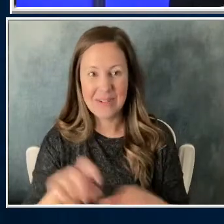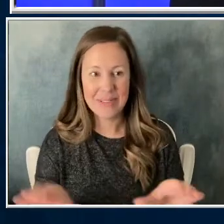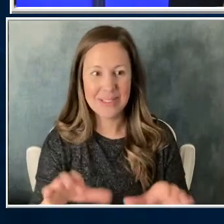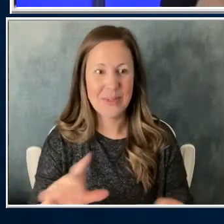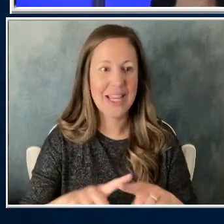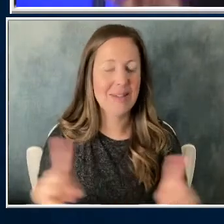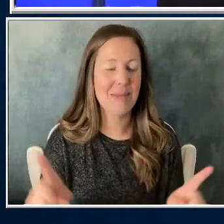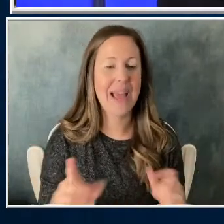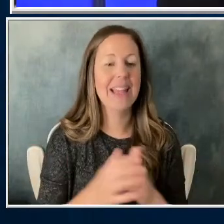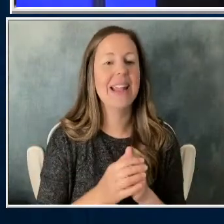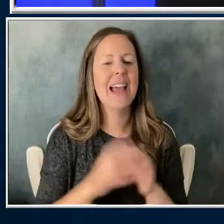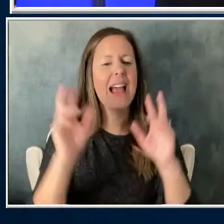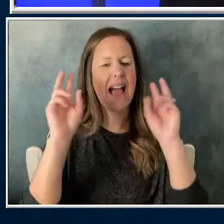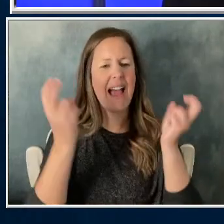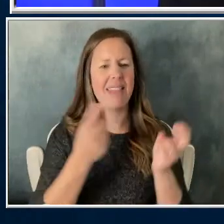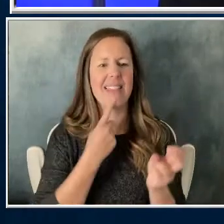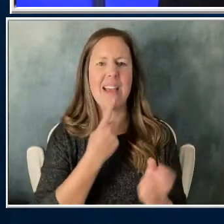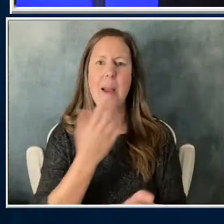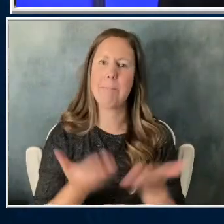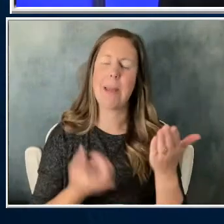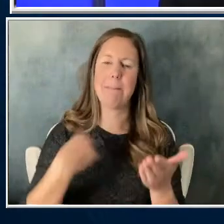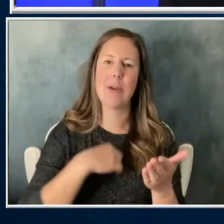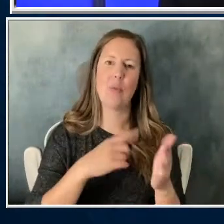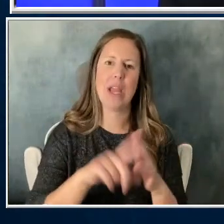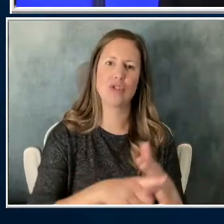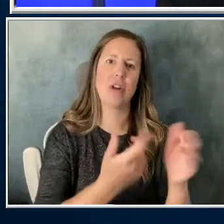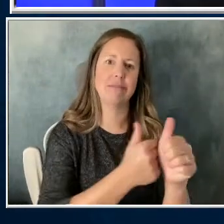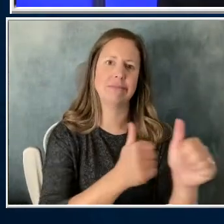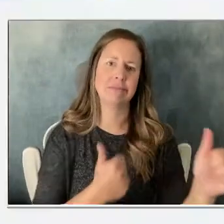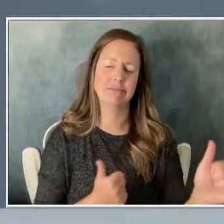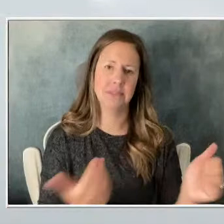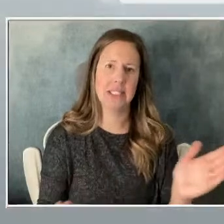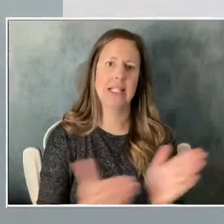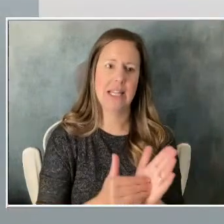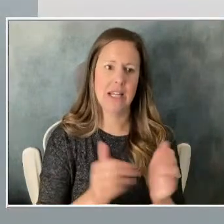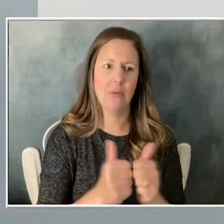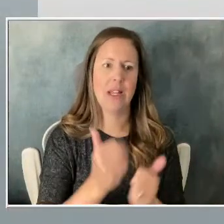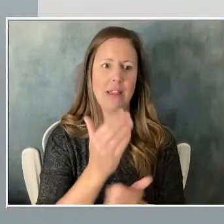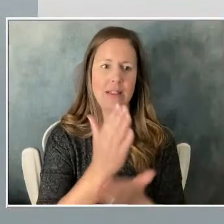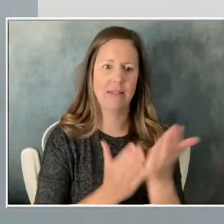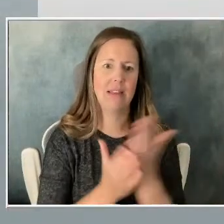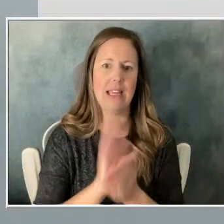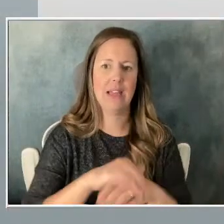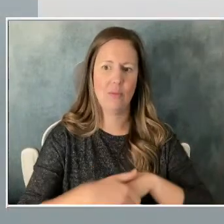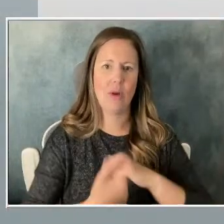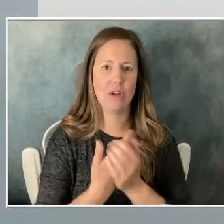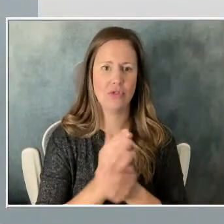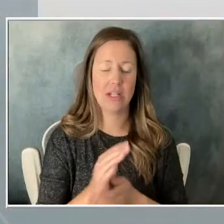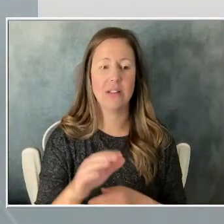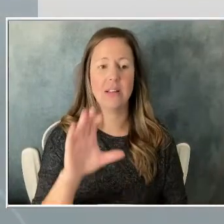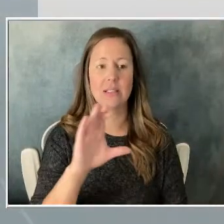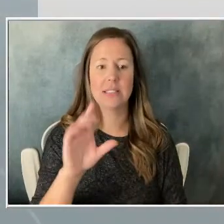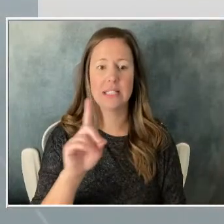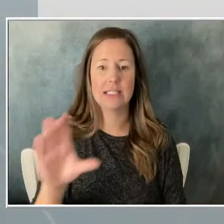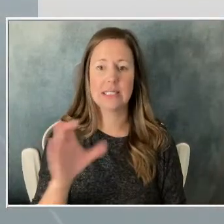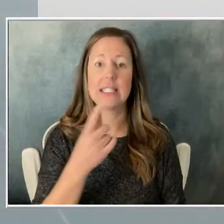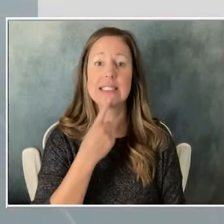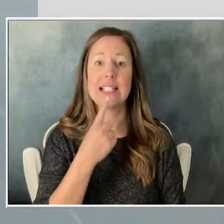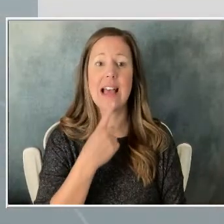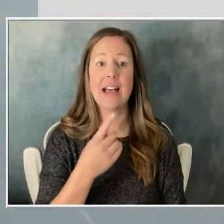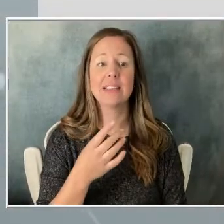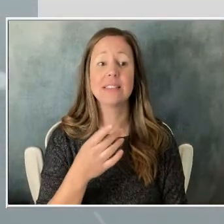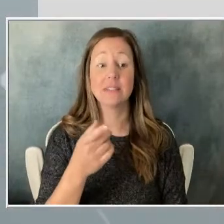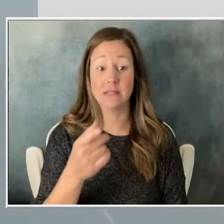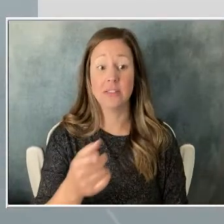suggests that we might be slacking on the hand washing and disinfecting. We're kind of back to our old habits. CDC data shows foodborne illnesses, those rates